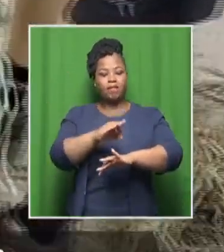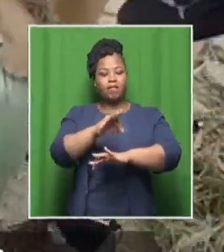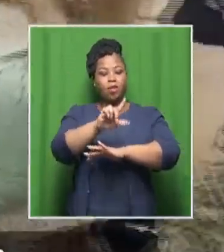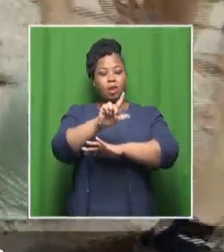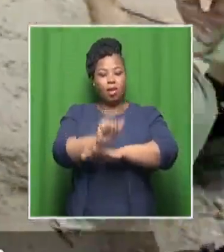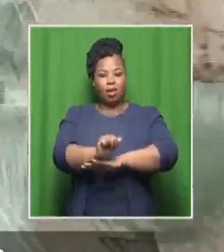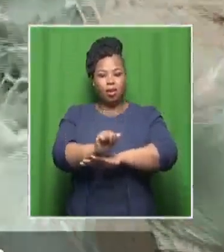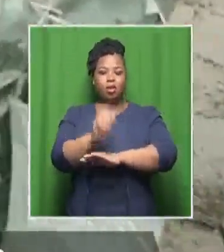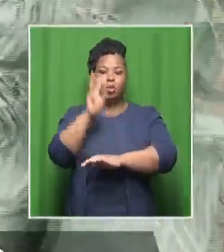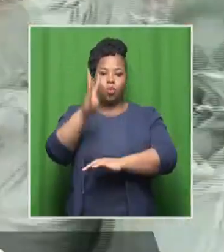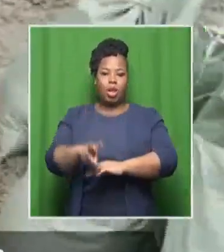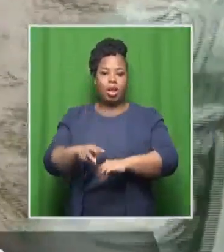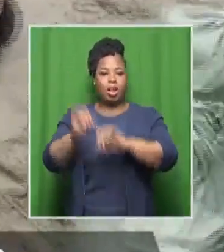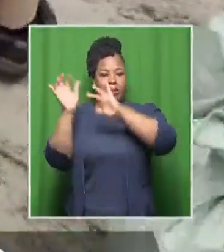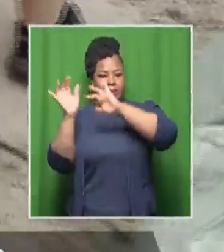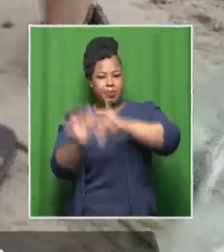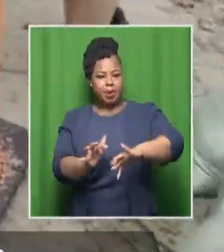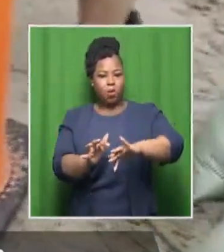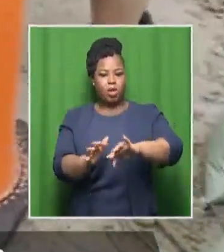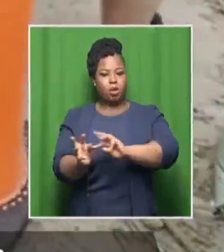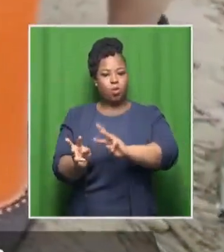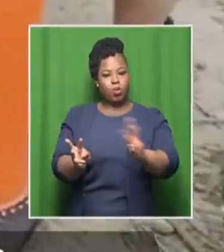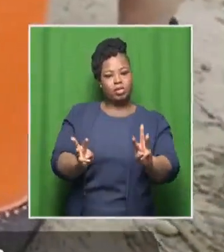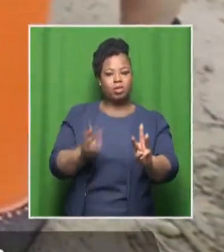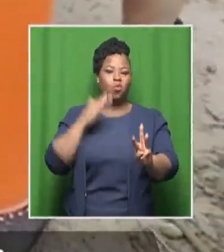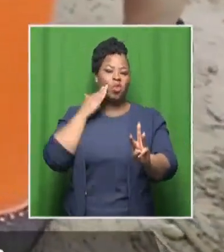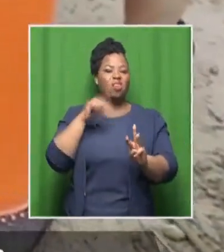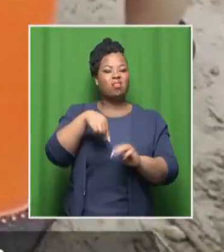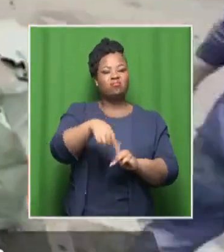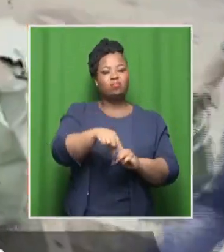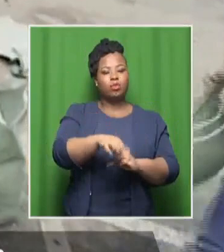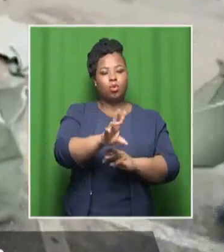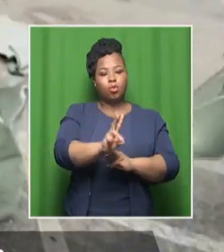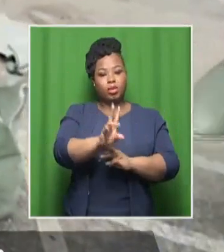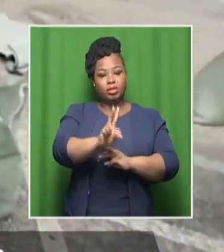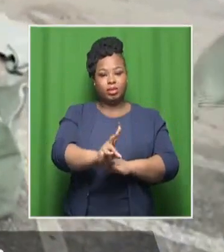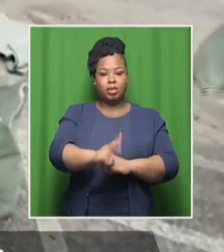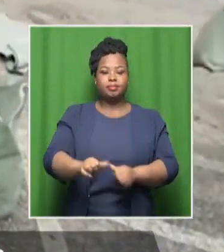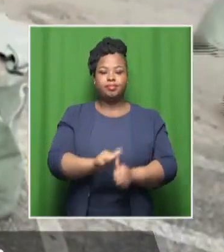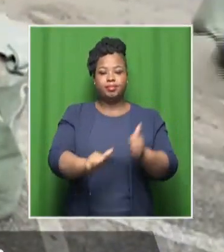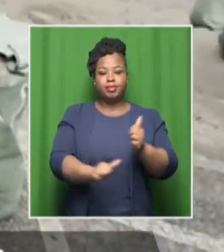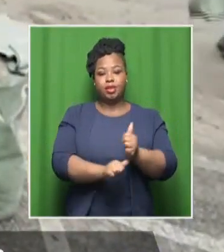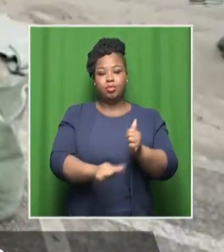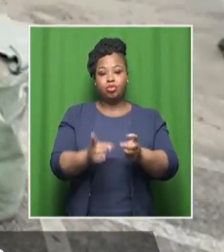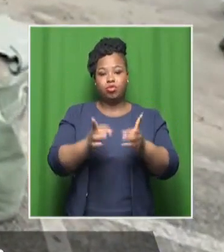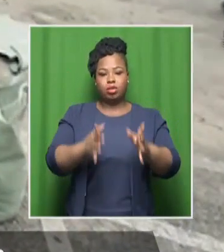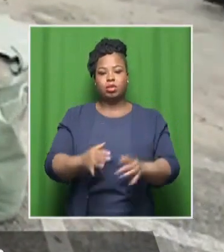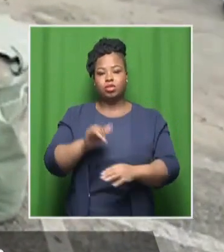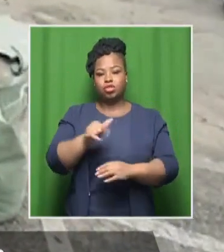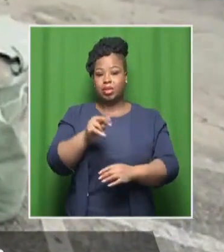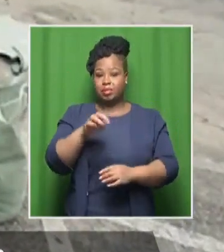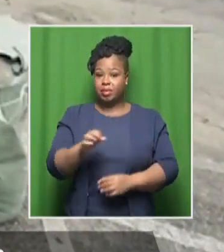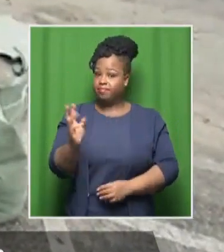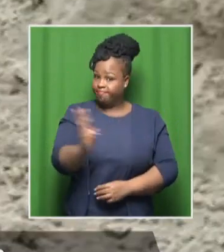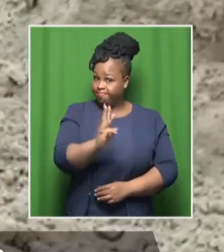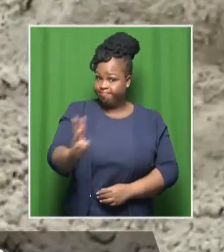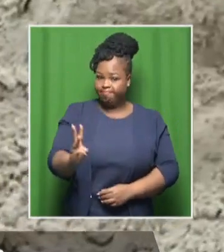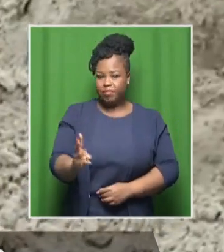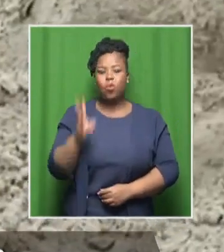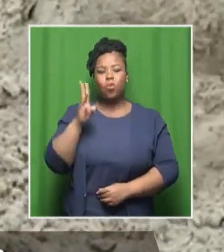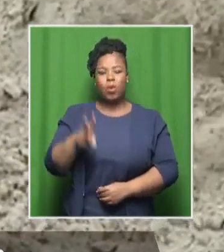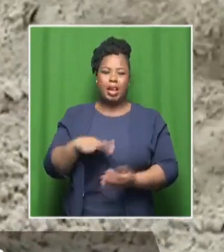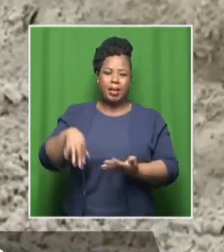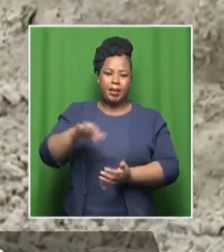predicted to make landfall on the western coast of Florida by Wednesday. The center's deputy director, Jamie Rome, warns there will be storm